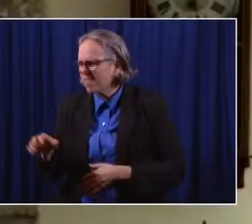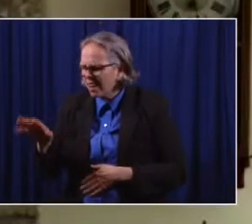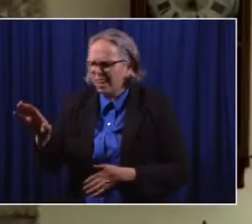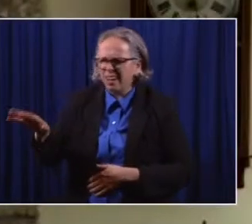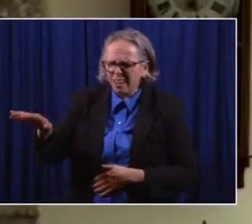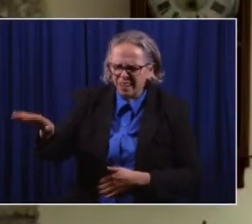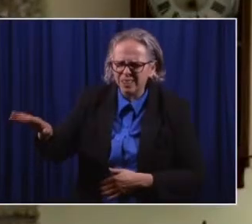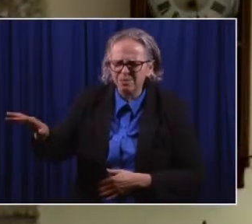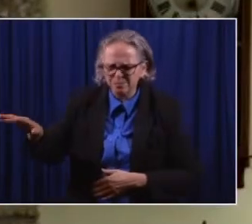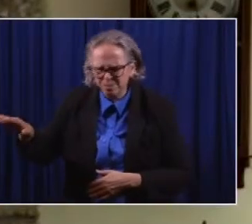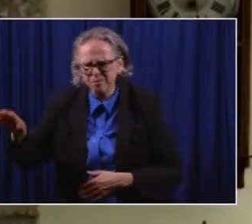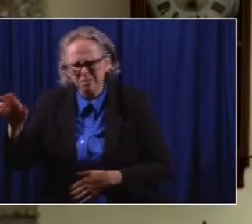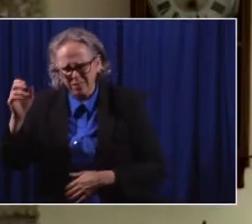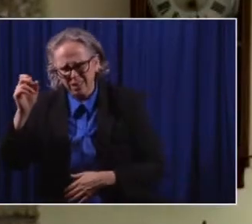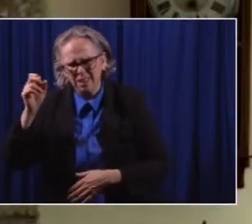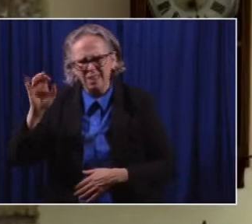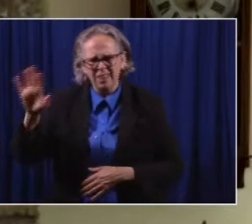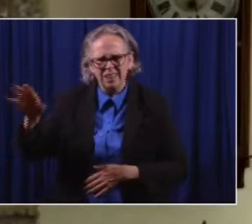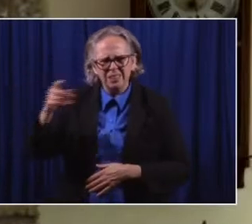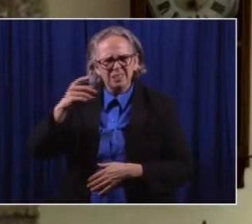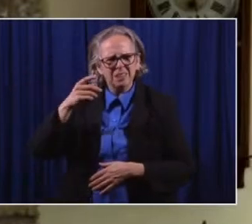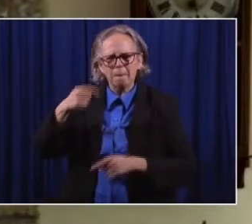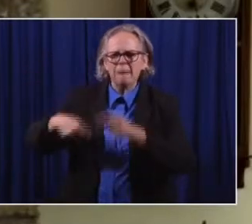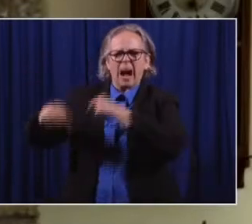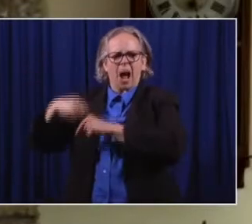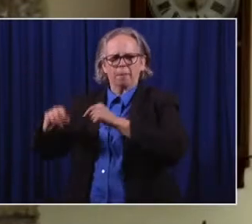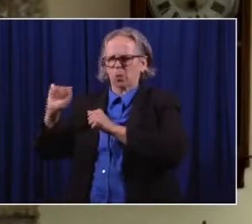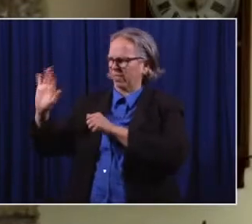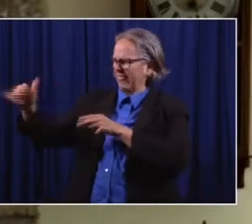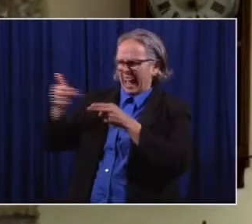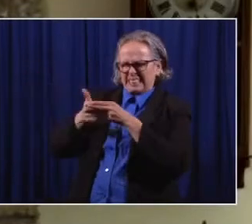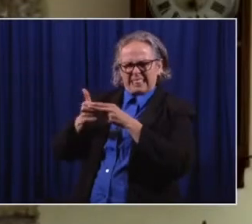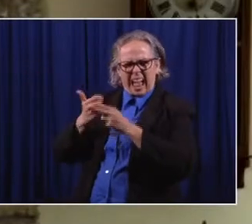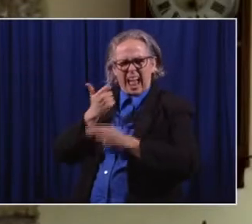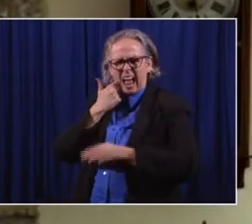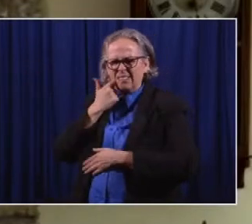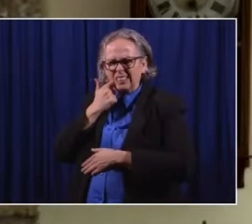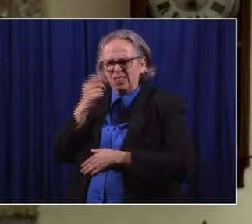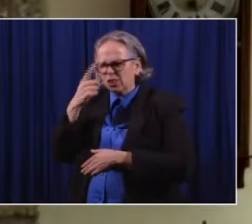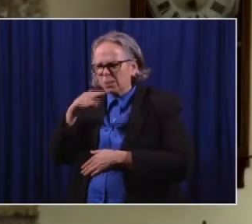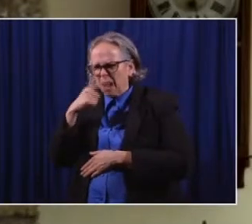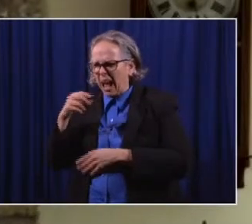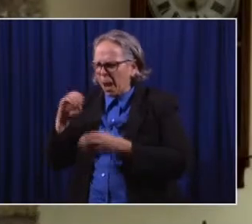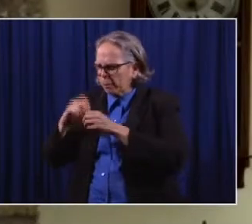understand, Eric, if you can go back to the last, actually back 2 slides.